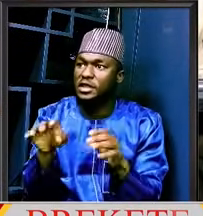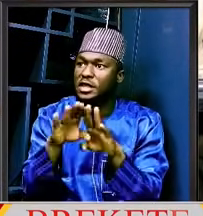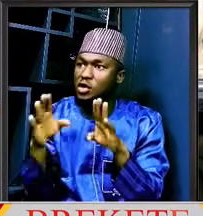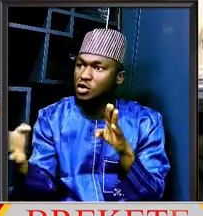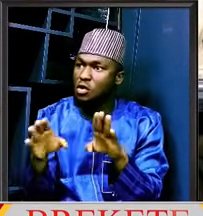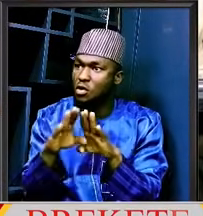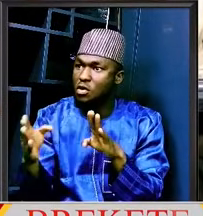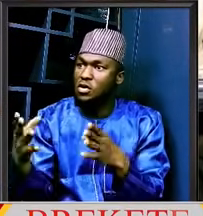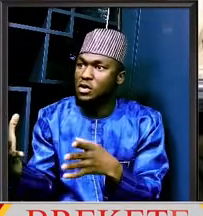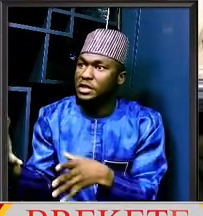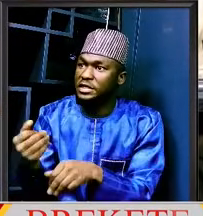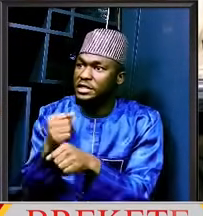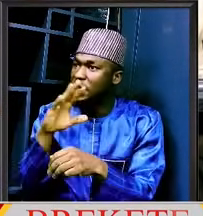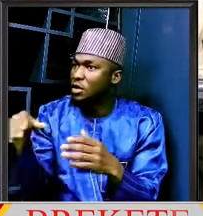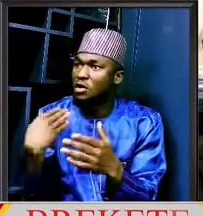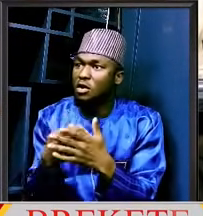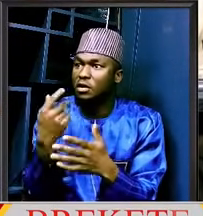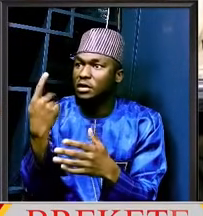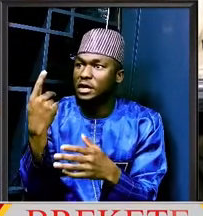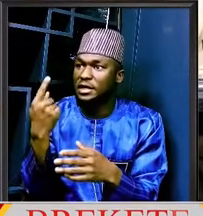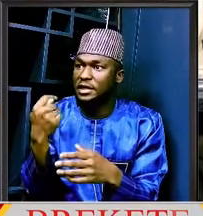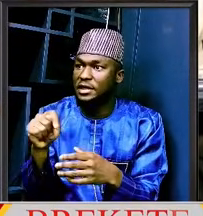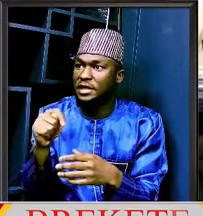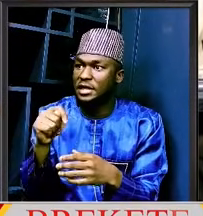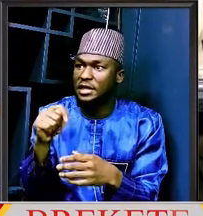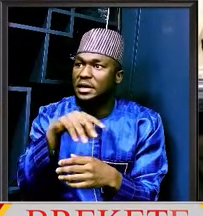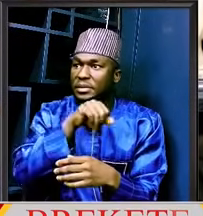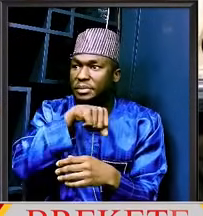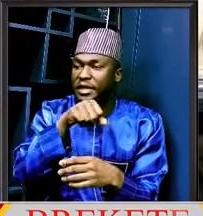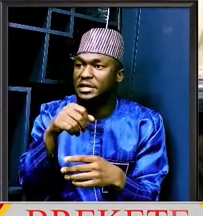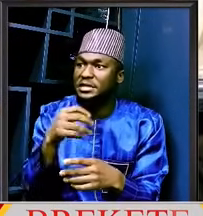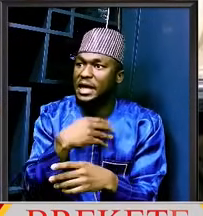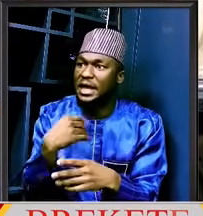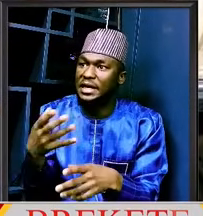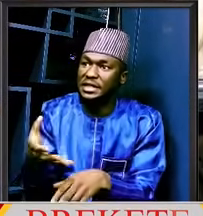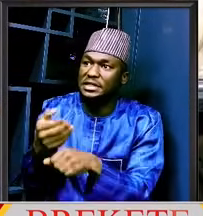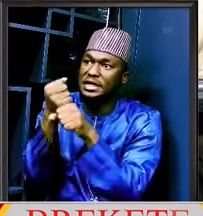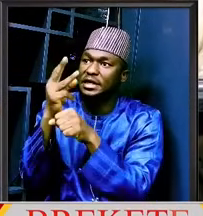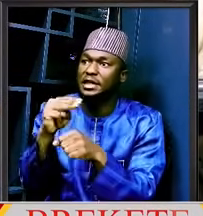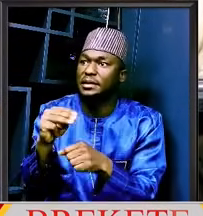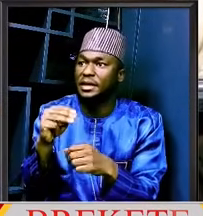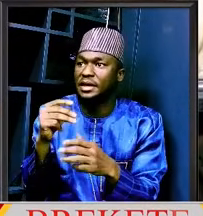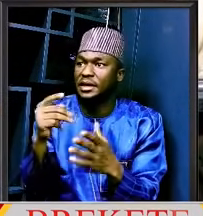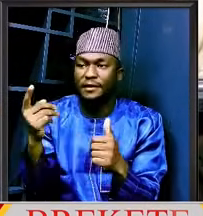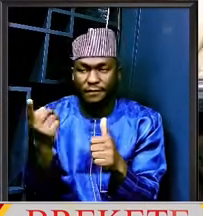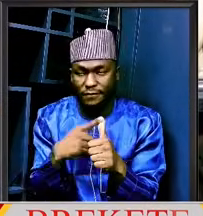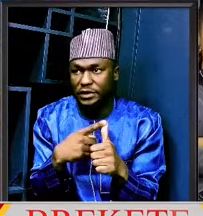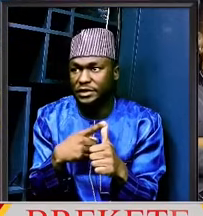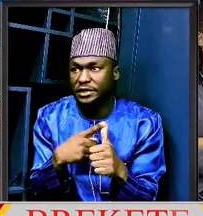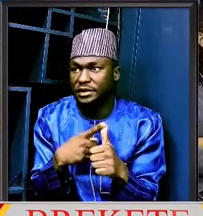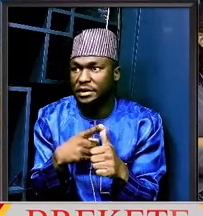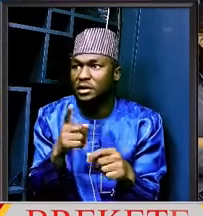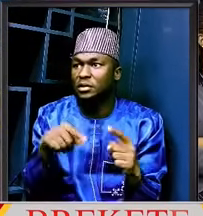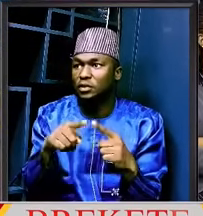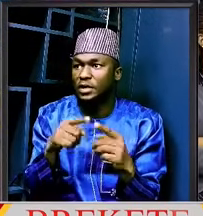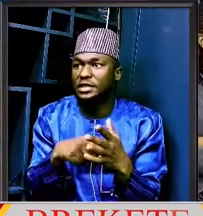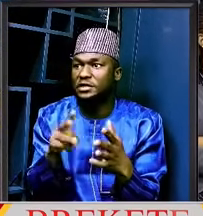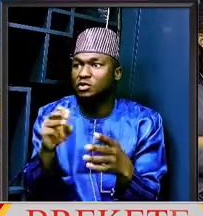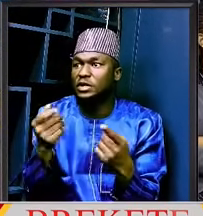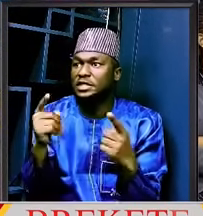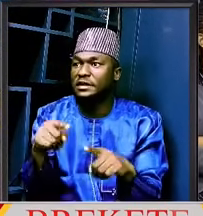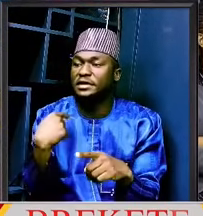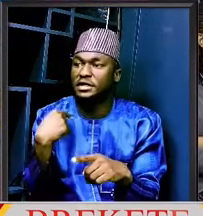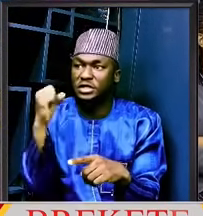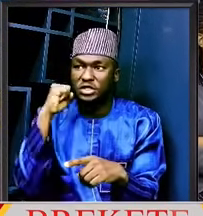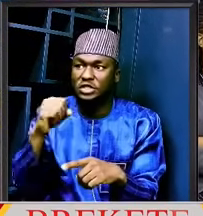door, packed all the pigs, put it on their bikes and left. Mm-mm. That was the first thing. So when this thing was happening, she called